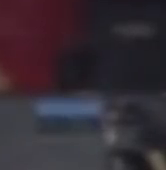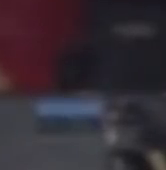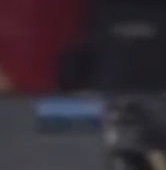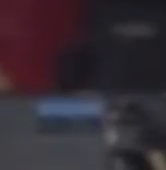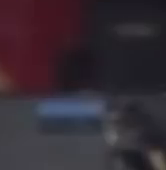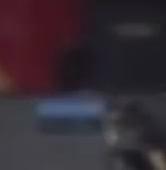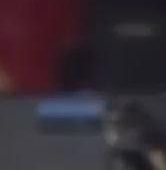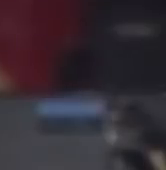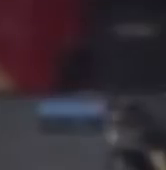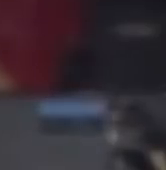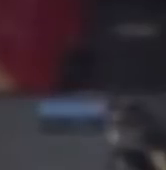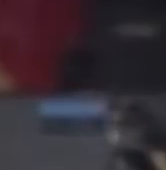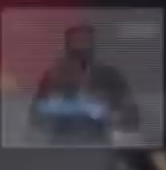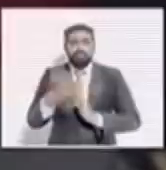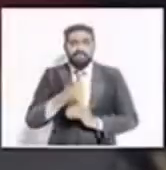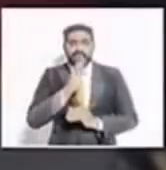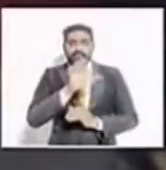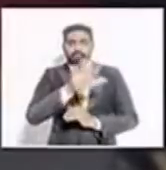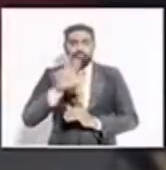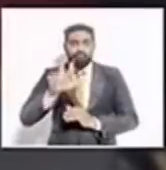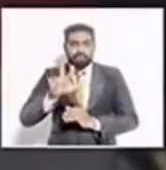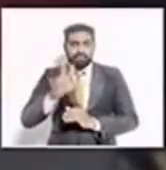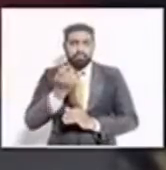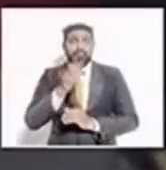many industries in the country today.